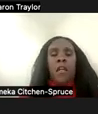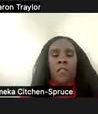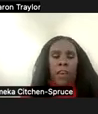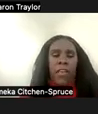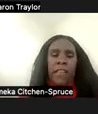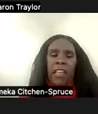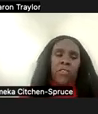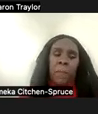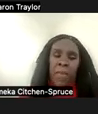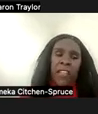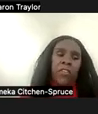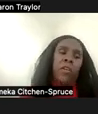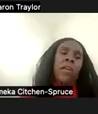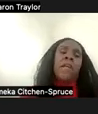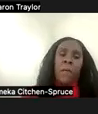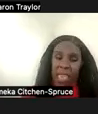Then there is